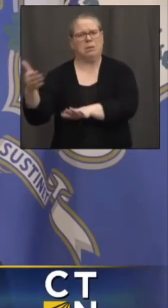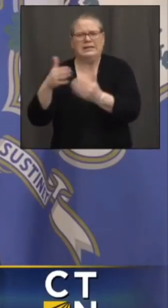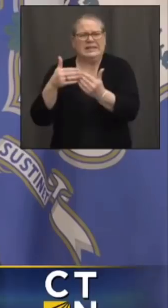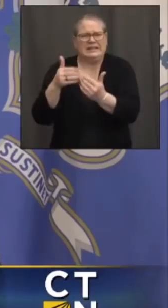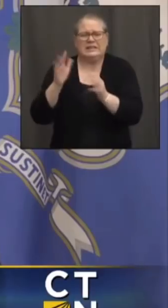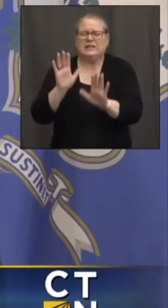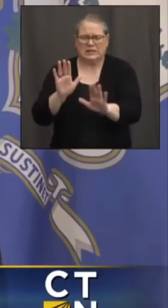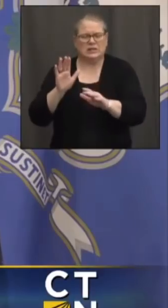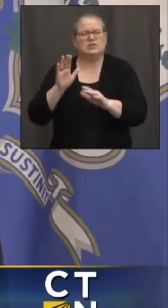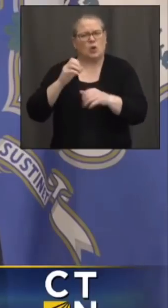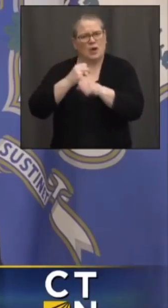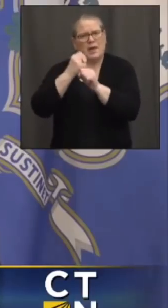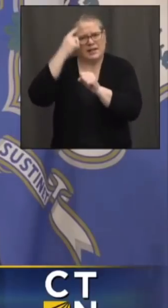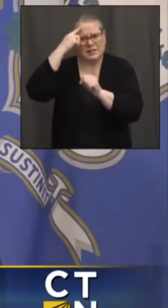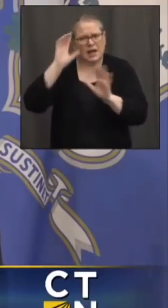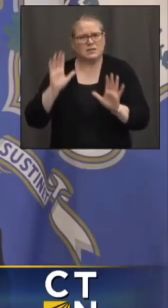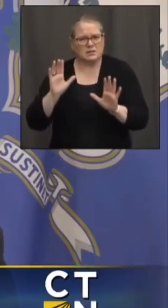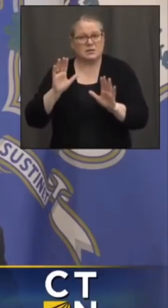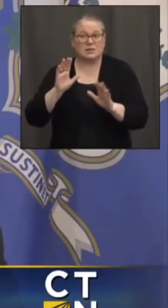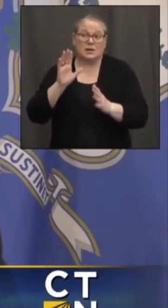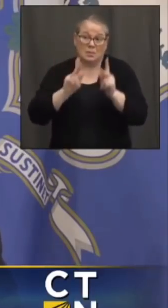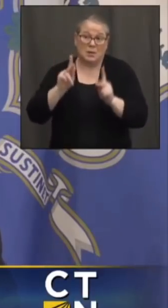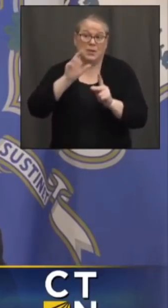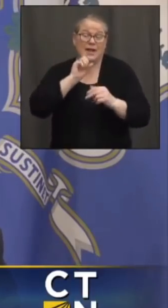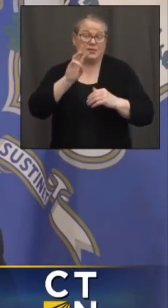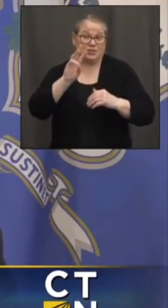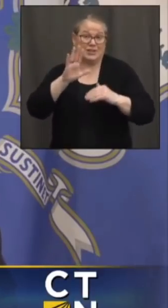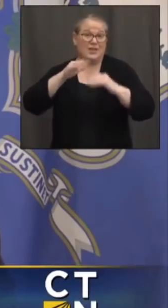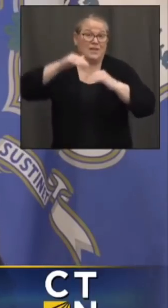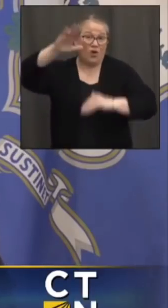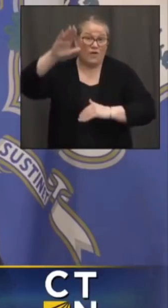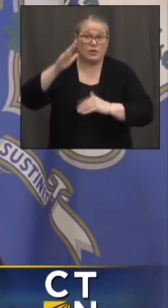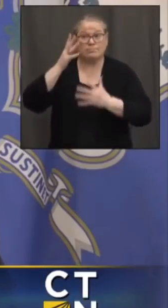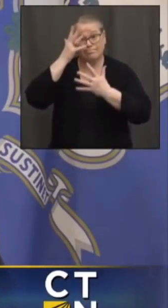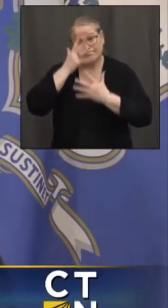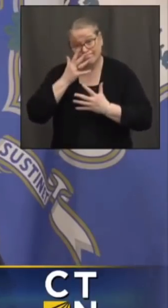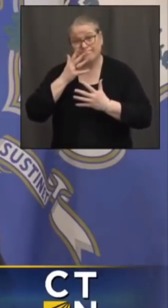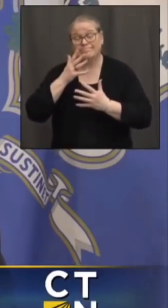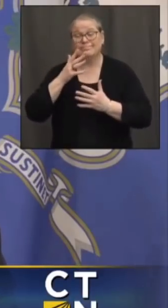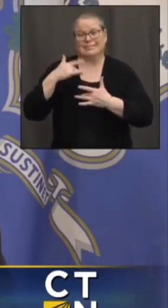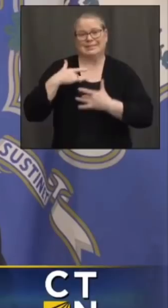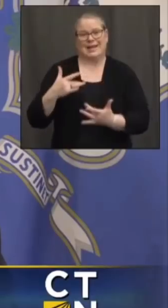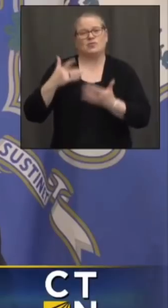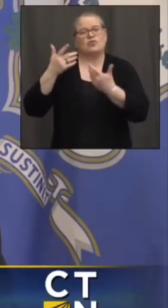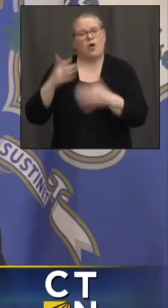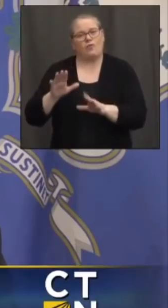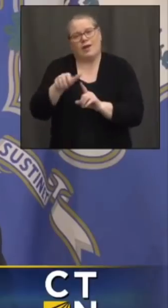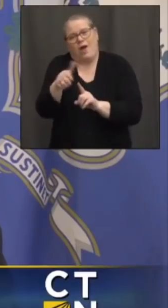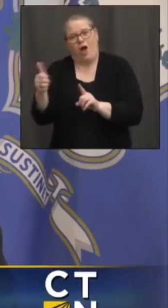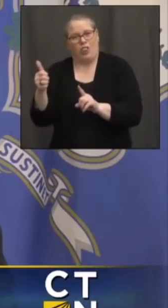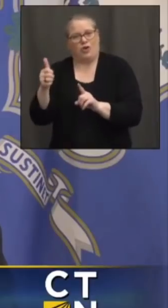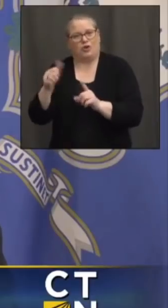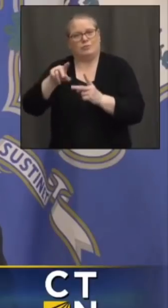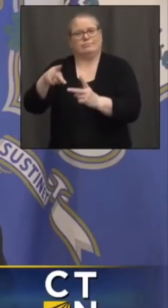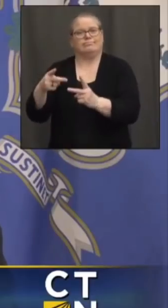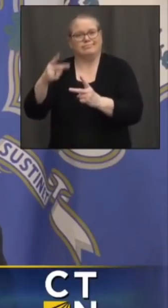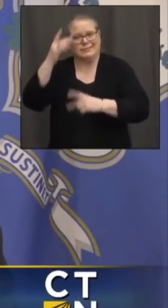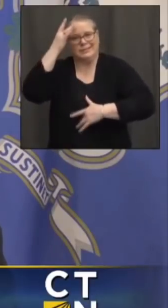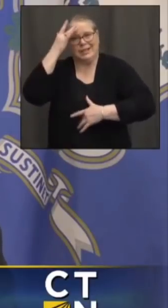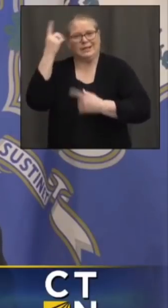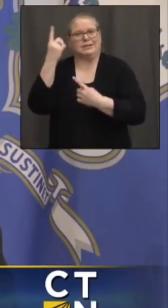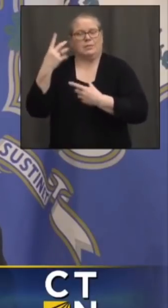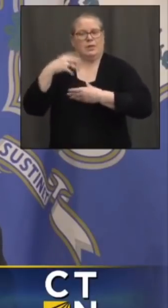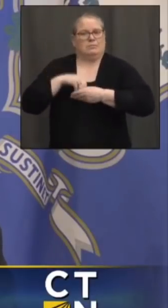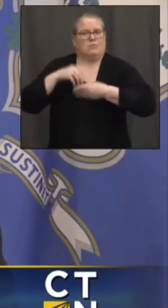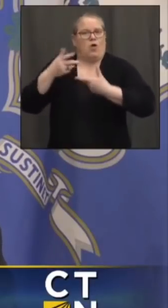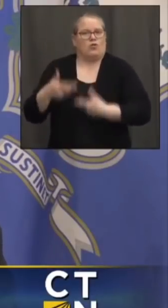sense. People 65 and over, sadly, are more likely to have comorbidities. So it makes sense on a whole bunch of different fronts, and